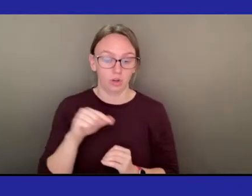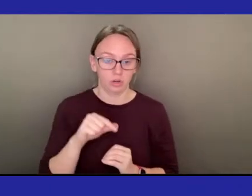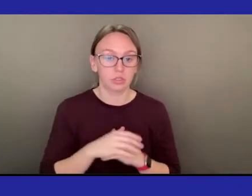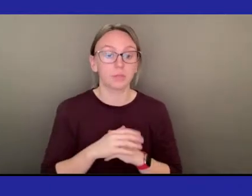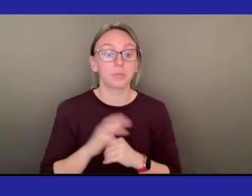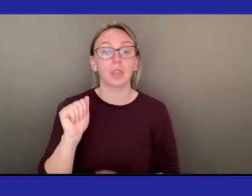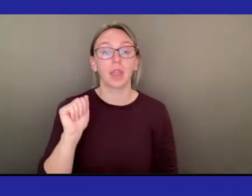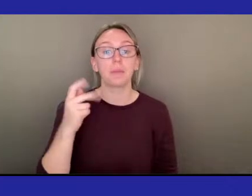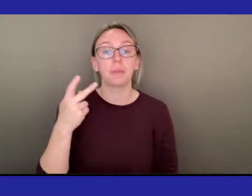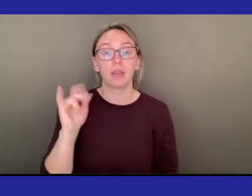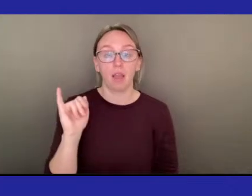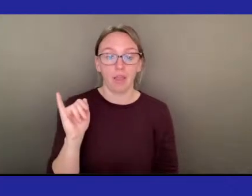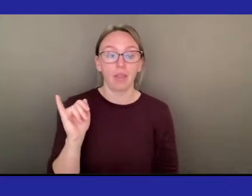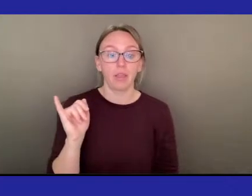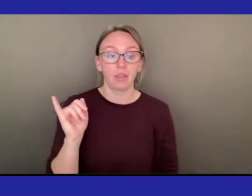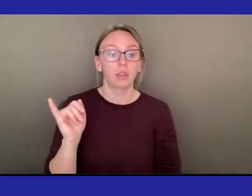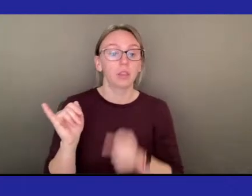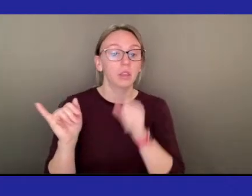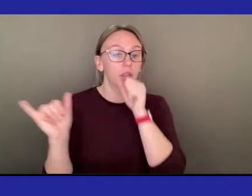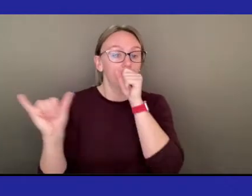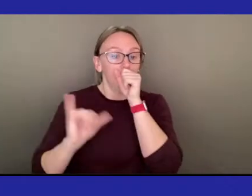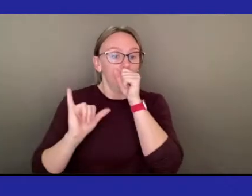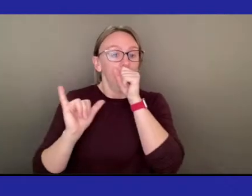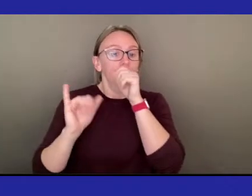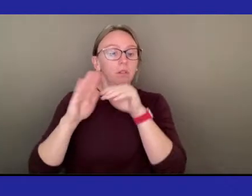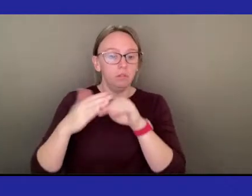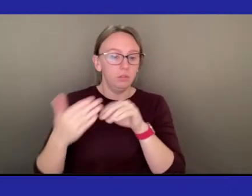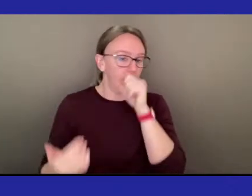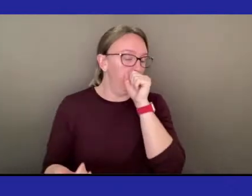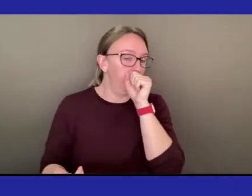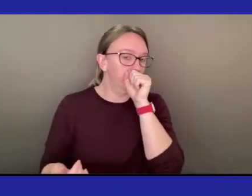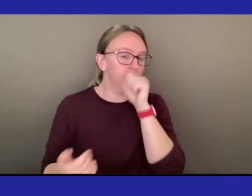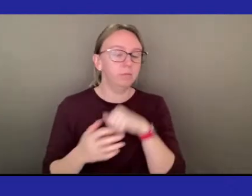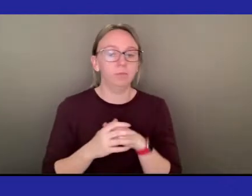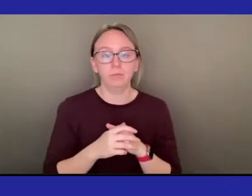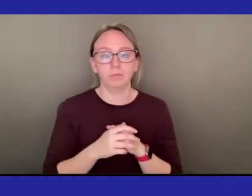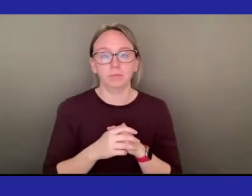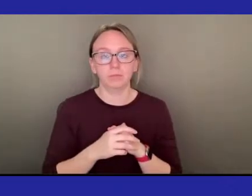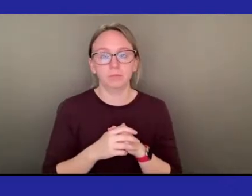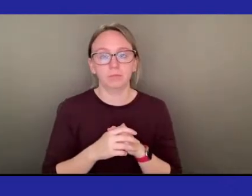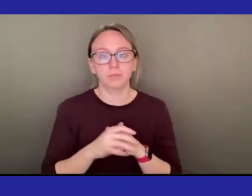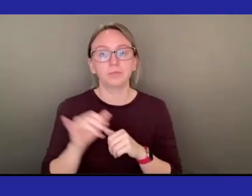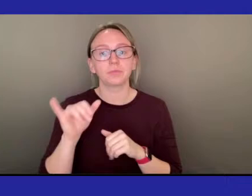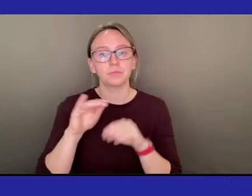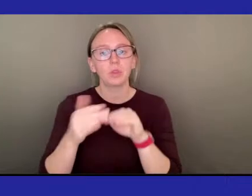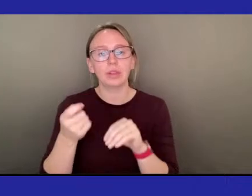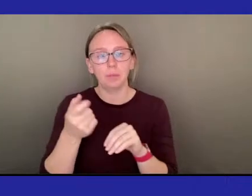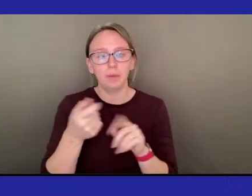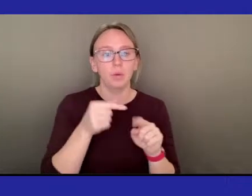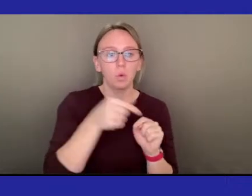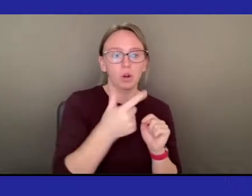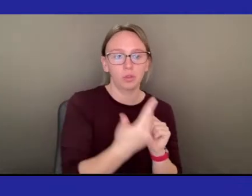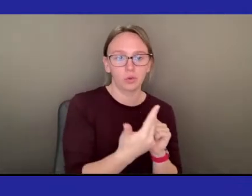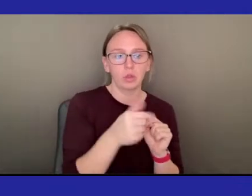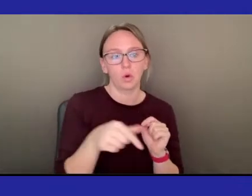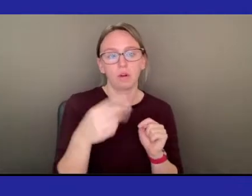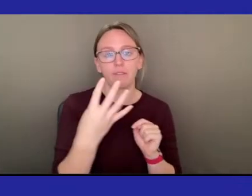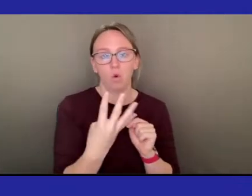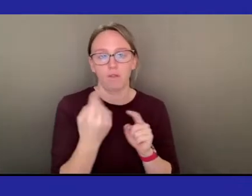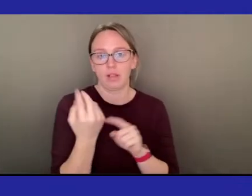AAPI also decreased a bit from kind of quarter 3, quarter 4 of last year, down